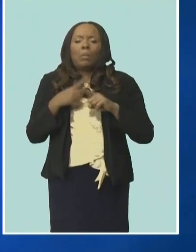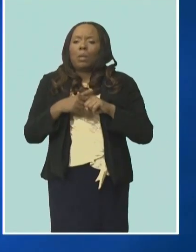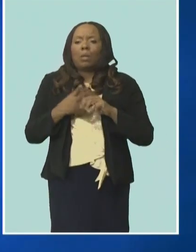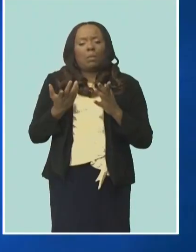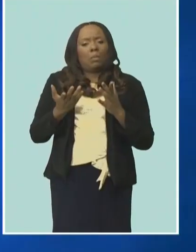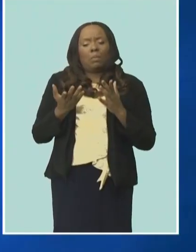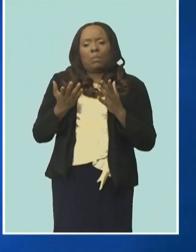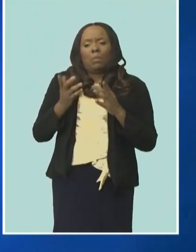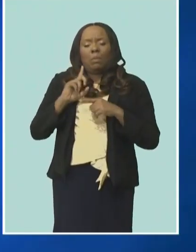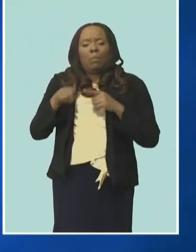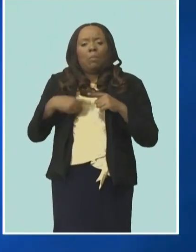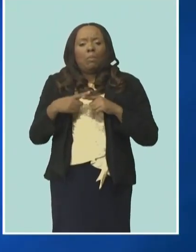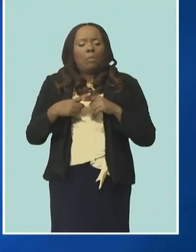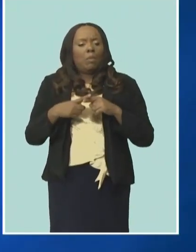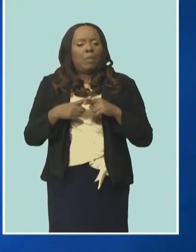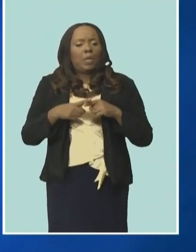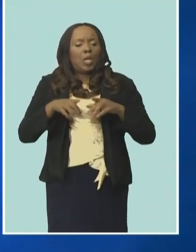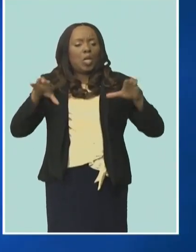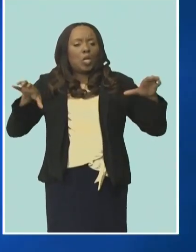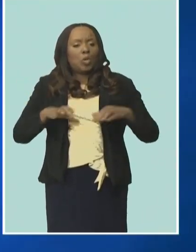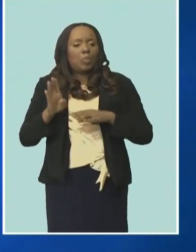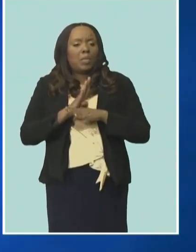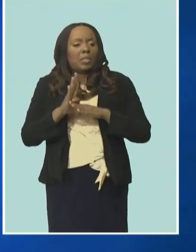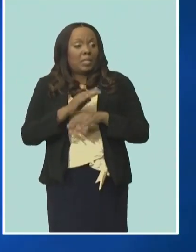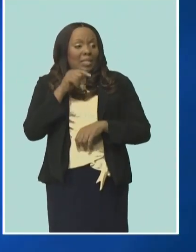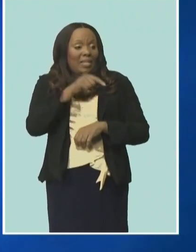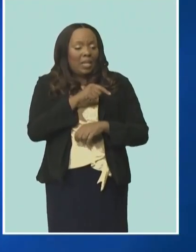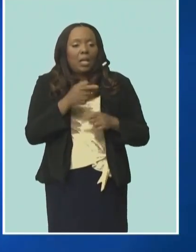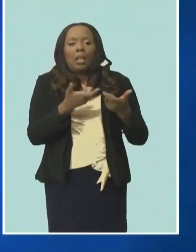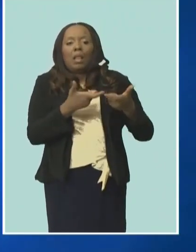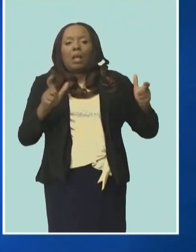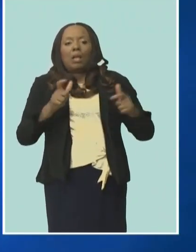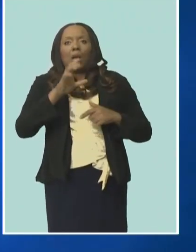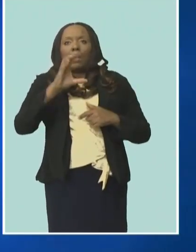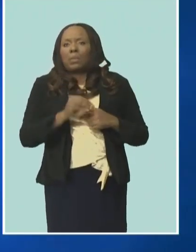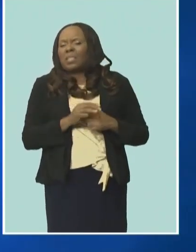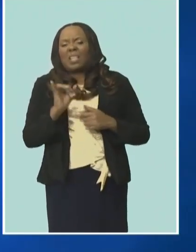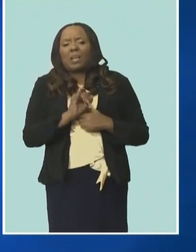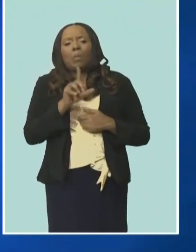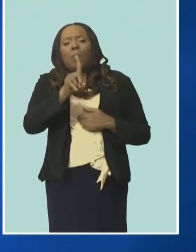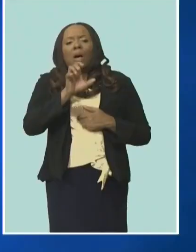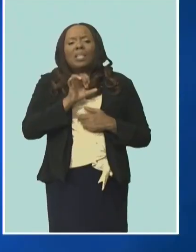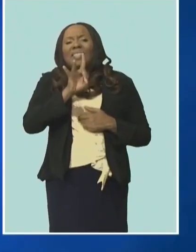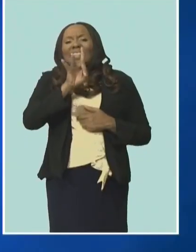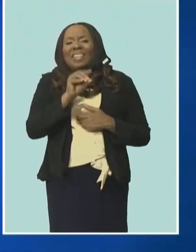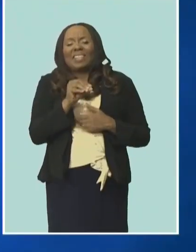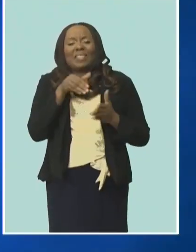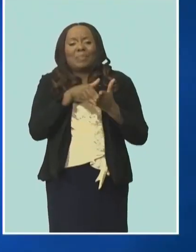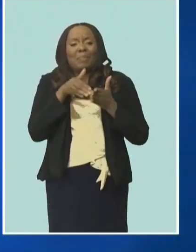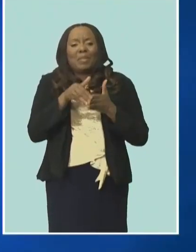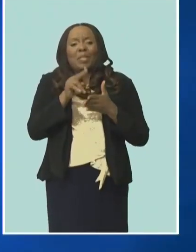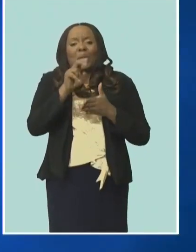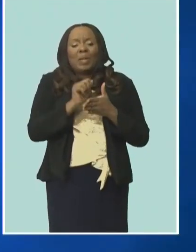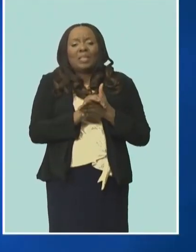structuring in the energy sector, large companies financing $180 million US in projects,